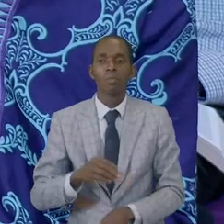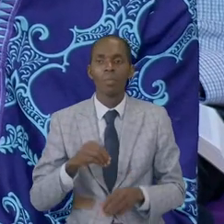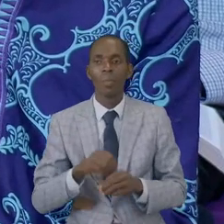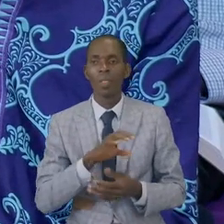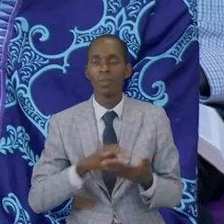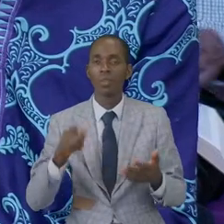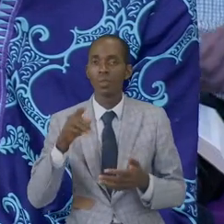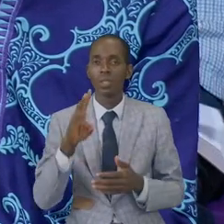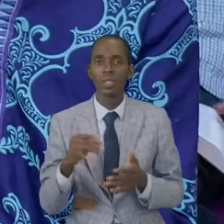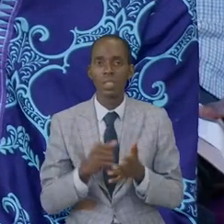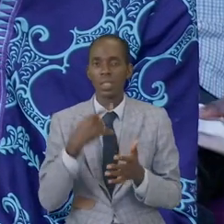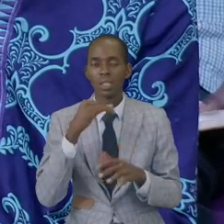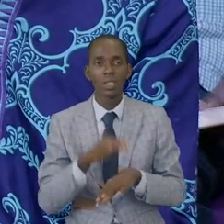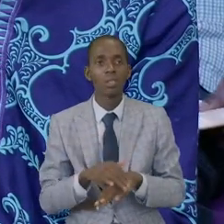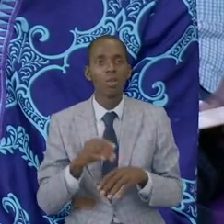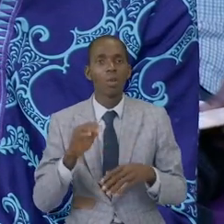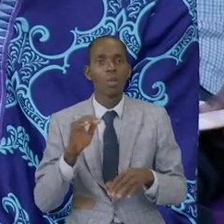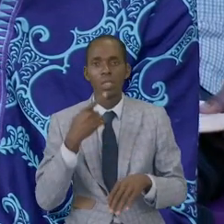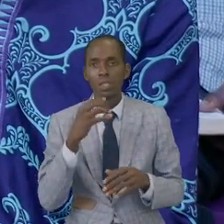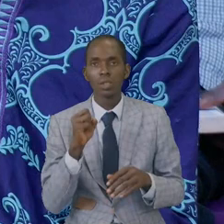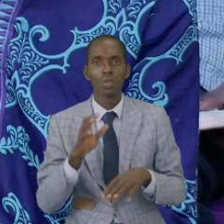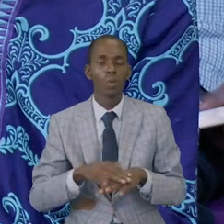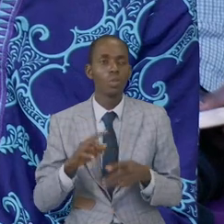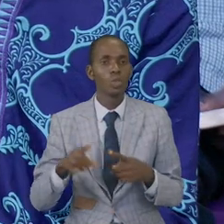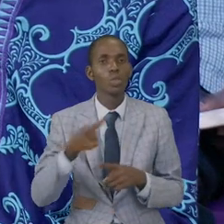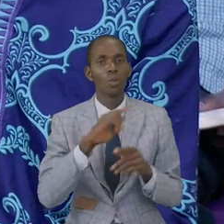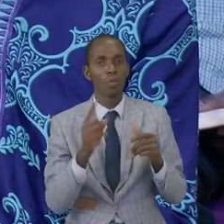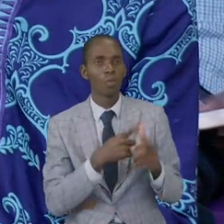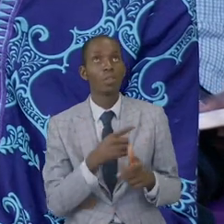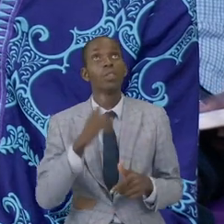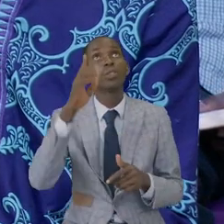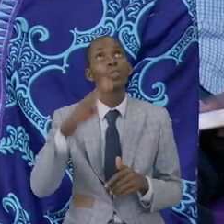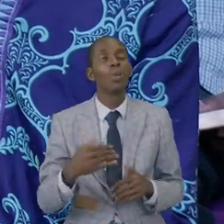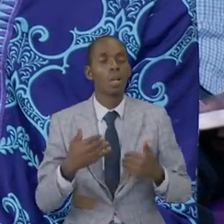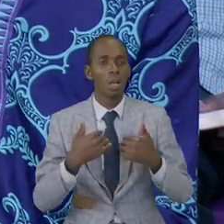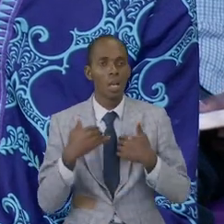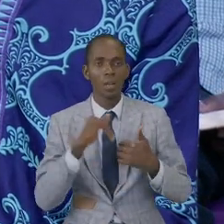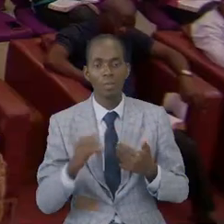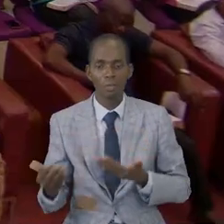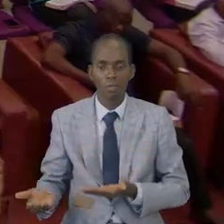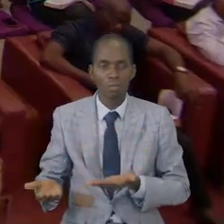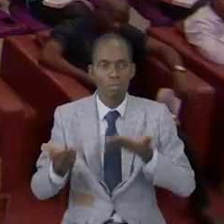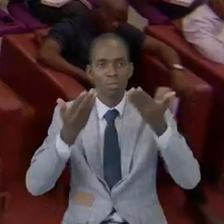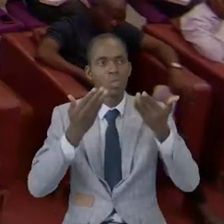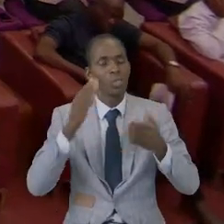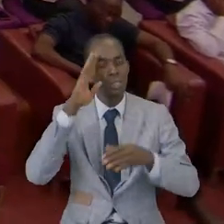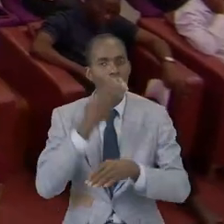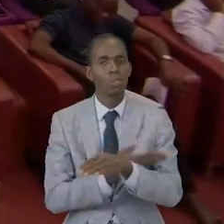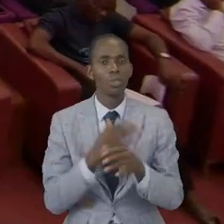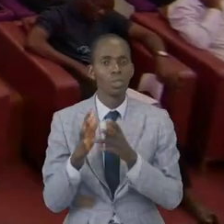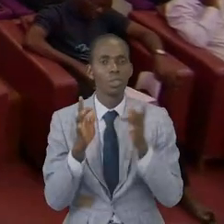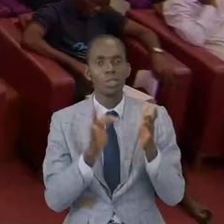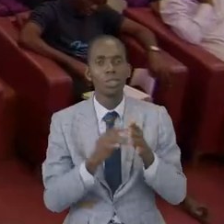Verse 26 it says, unto you first God, having raised up his son Jesus,